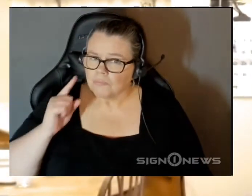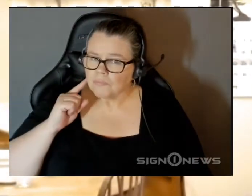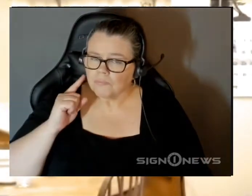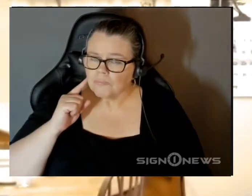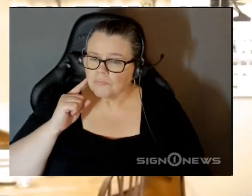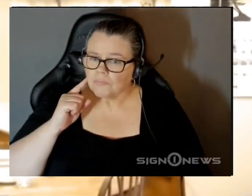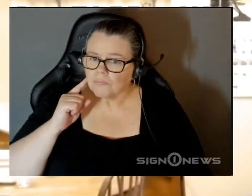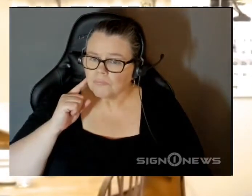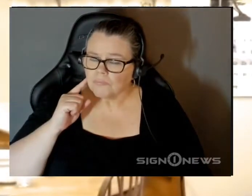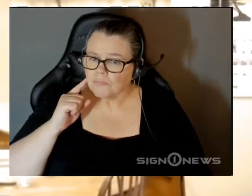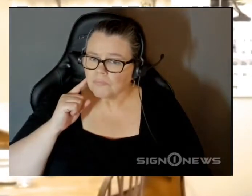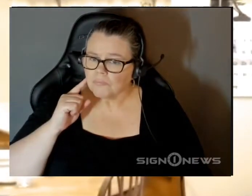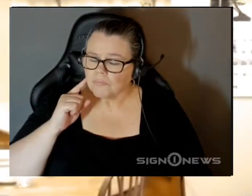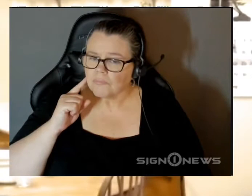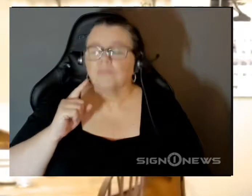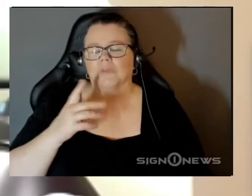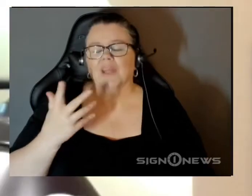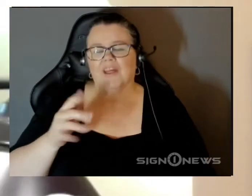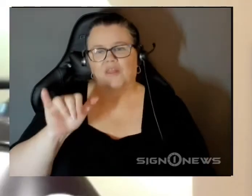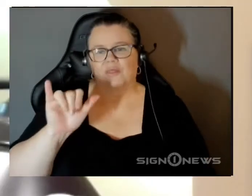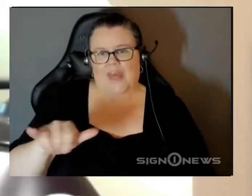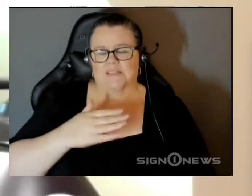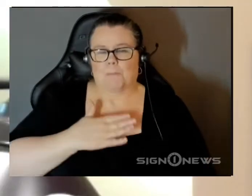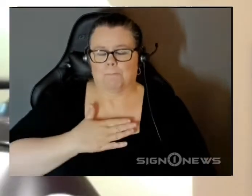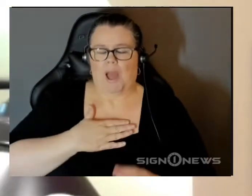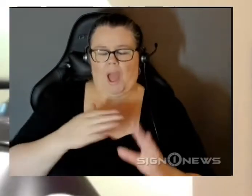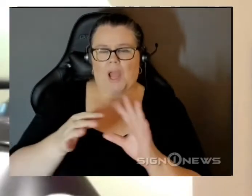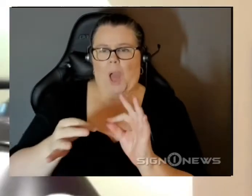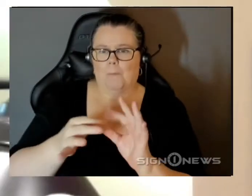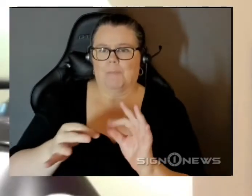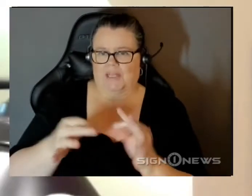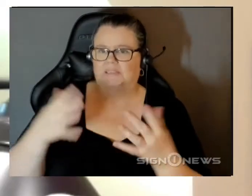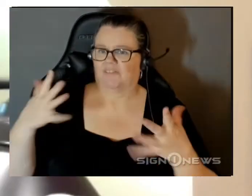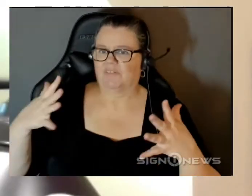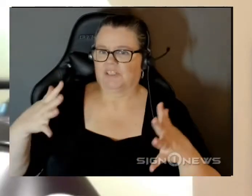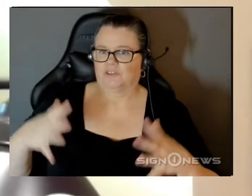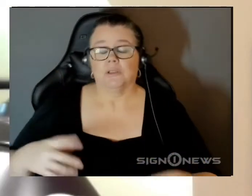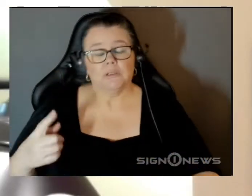That was my comments. Thank you, Tim.